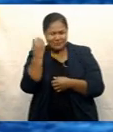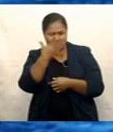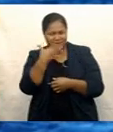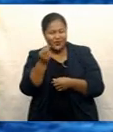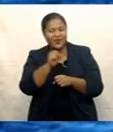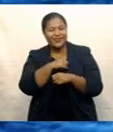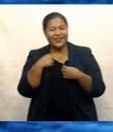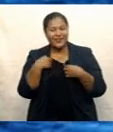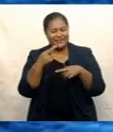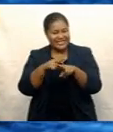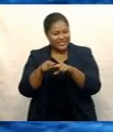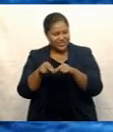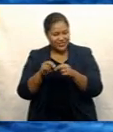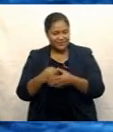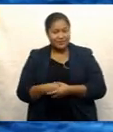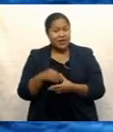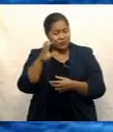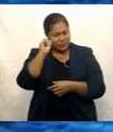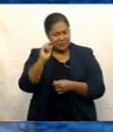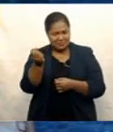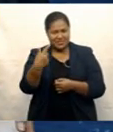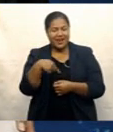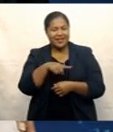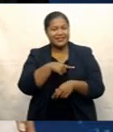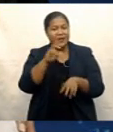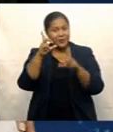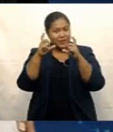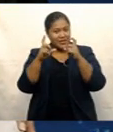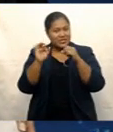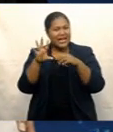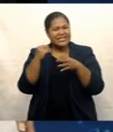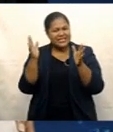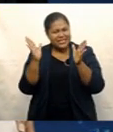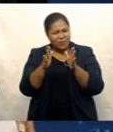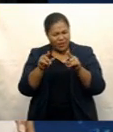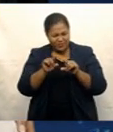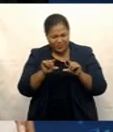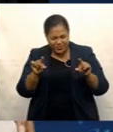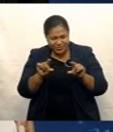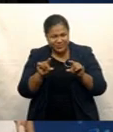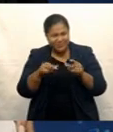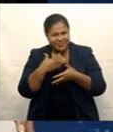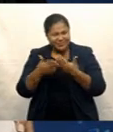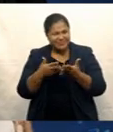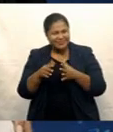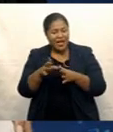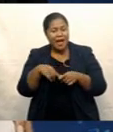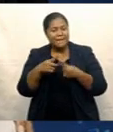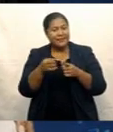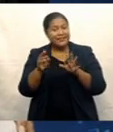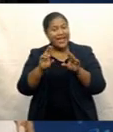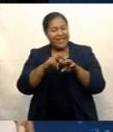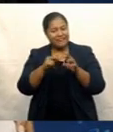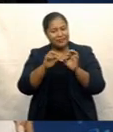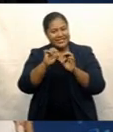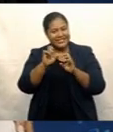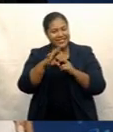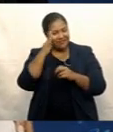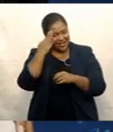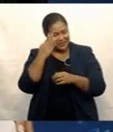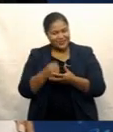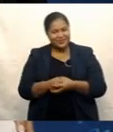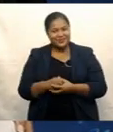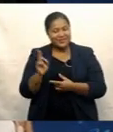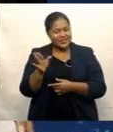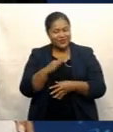our Fiji. Remember to send us pictures, send it with a small description to our FBC News Facebook page. That's all from the Weather